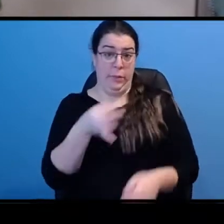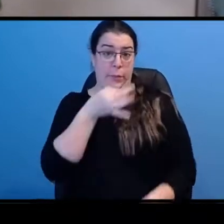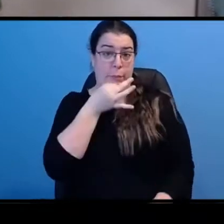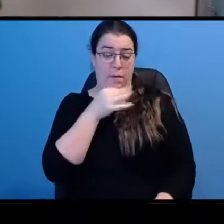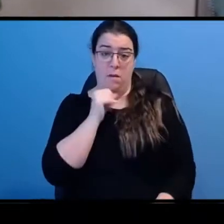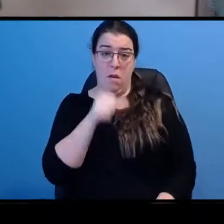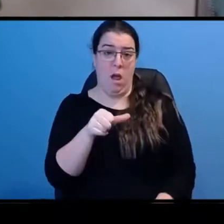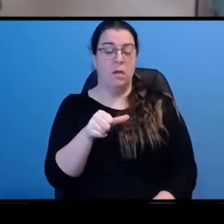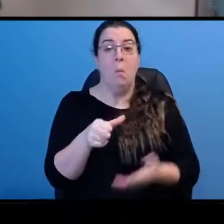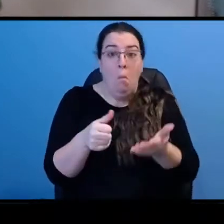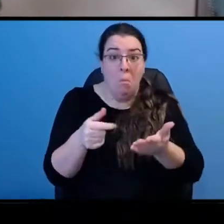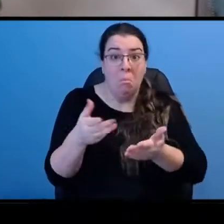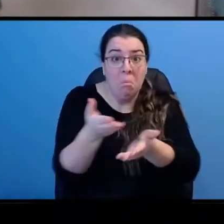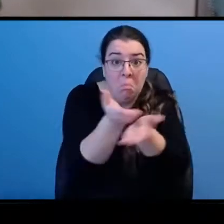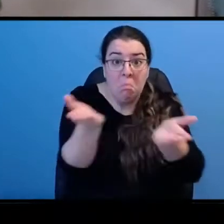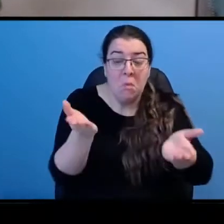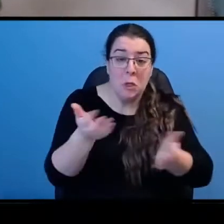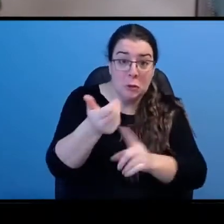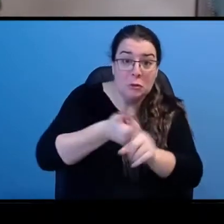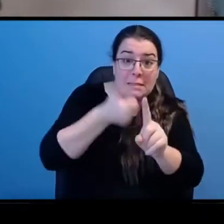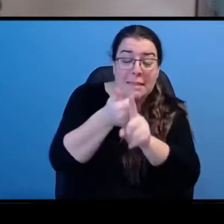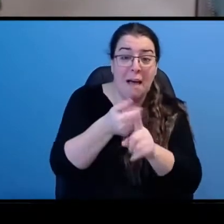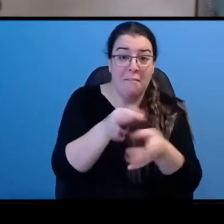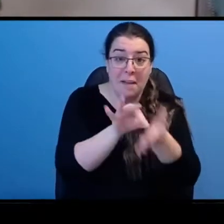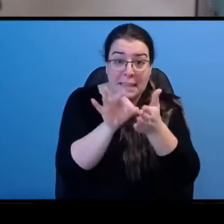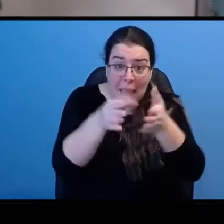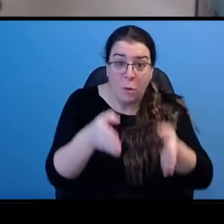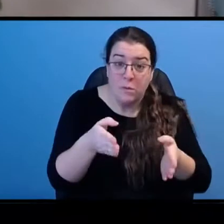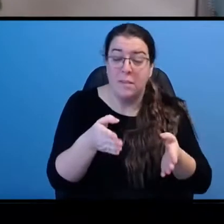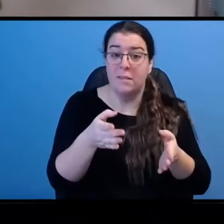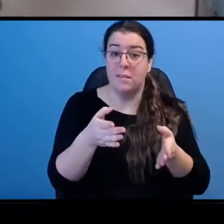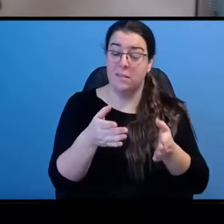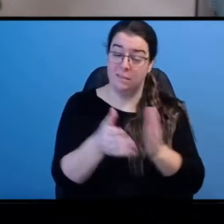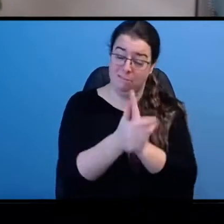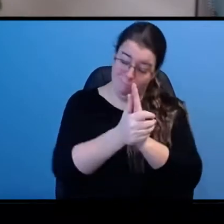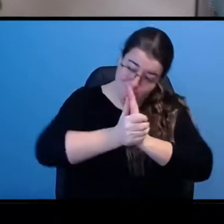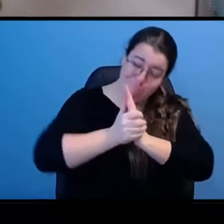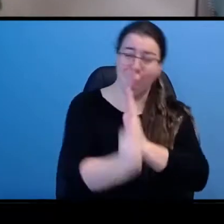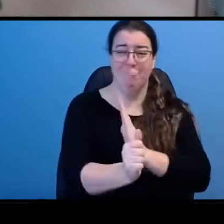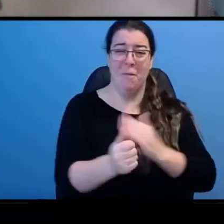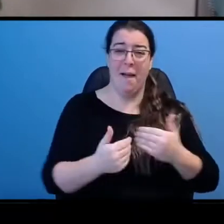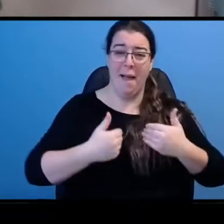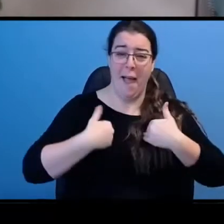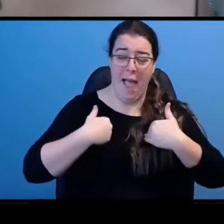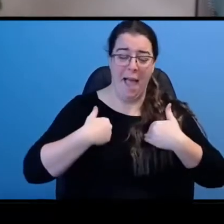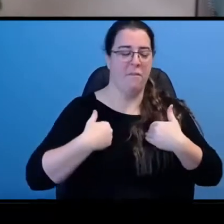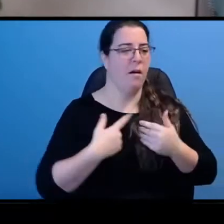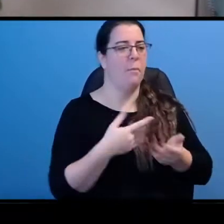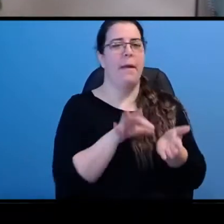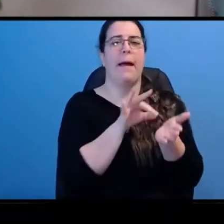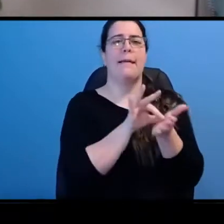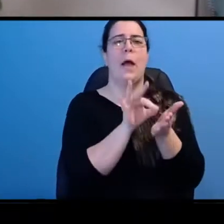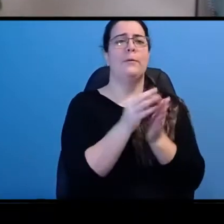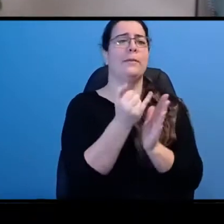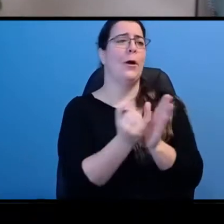are. Maybe you're an interesting artist with some, you're an accounting artist. Who